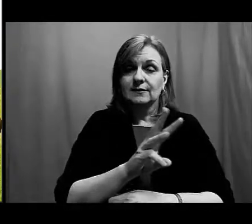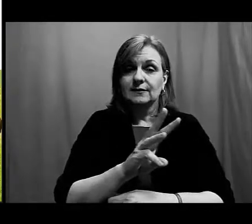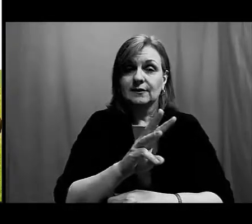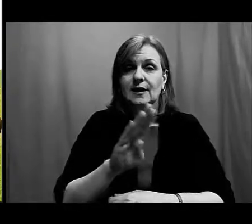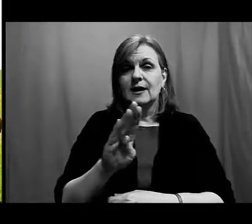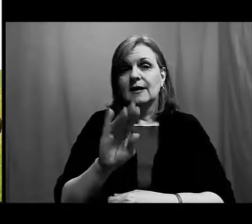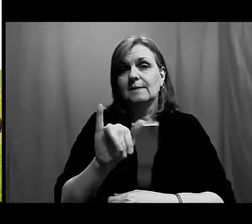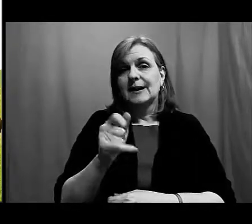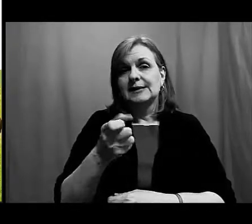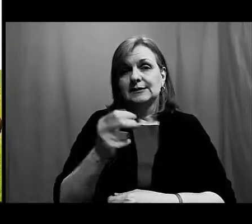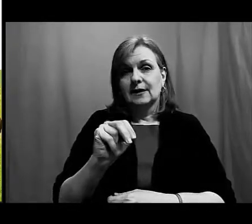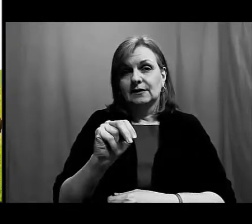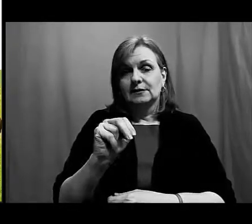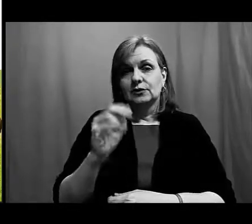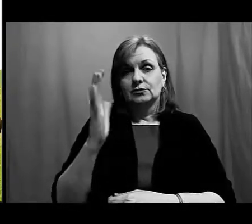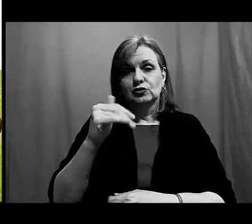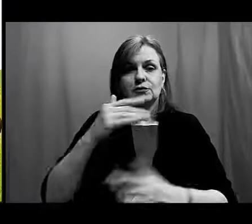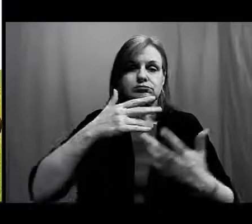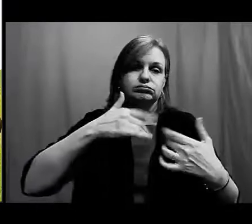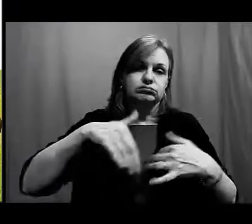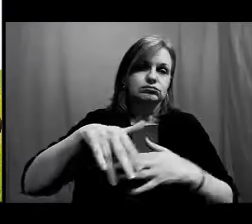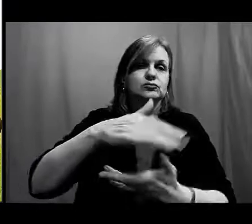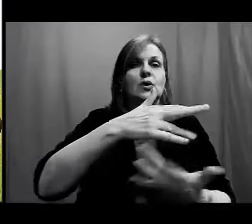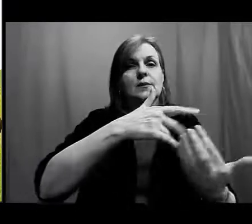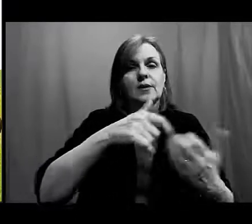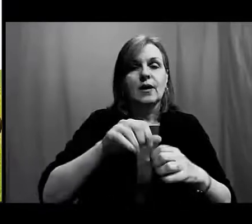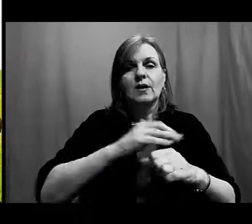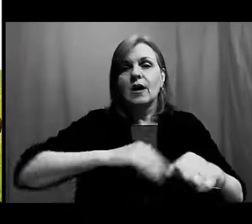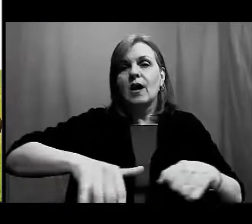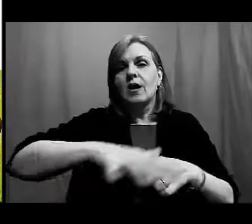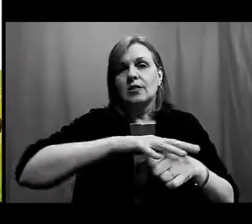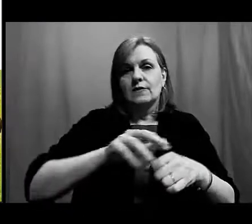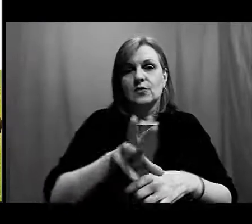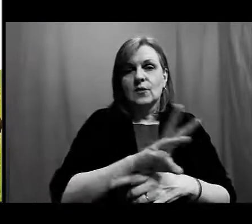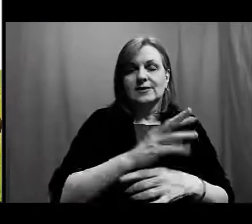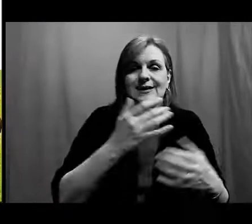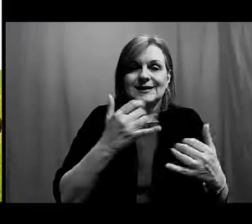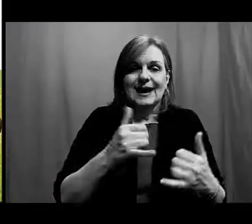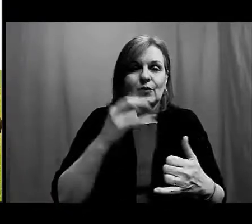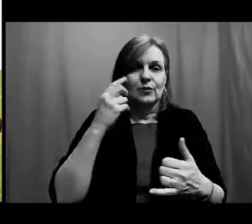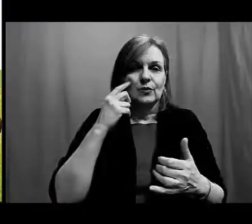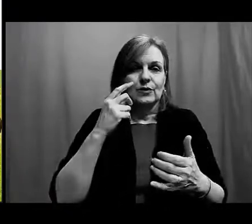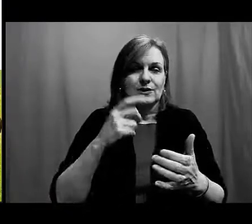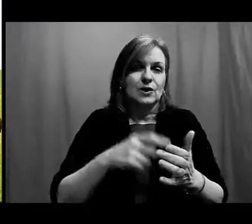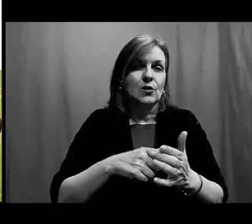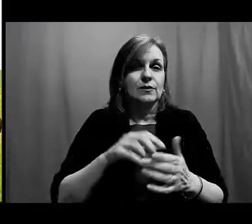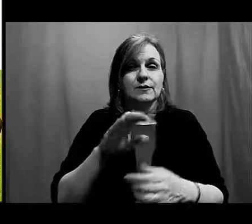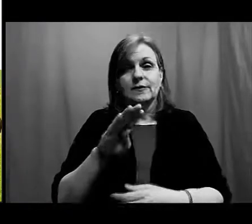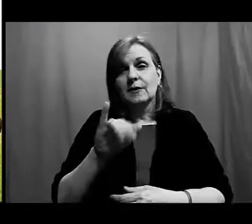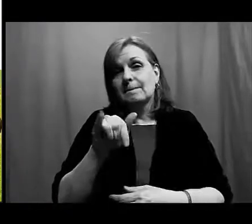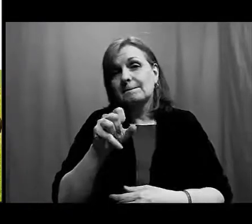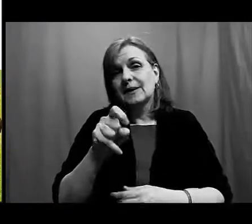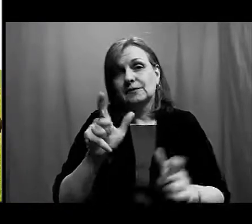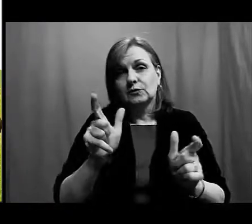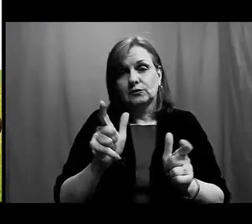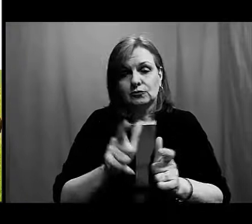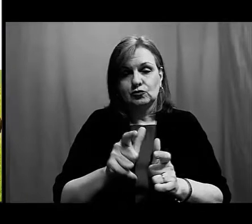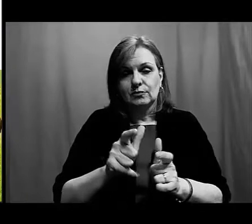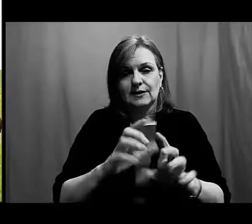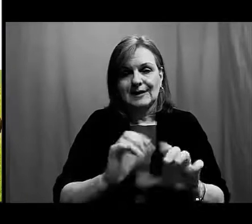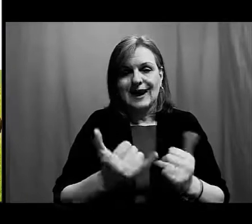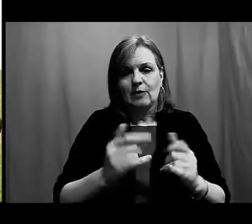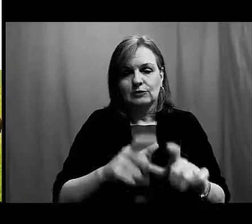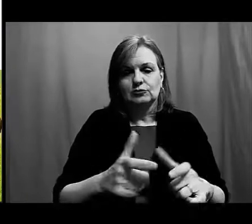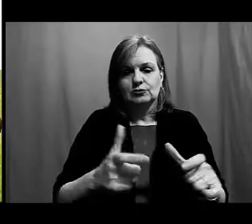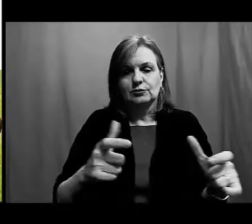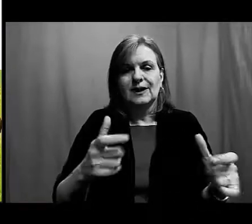U.S., used to roam the plains wildly in the U.S., right? And now we see a resurgence of some that are